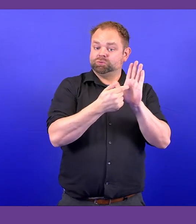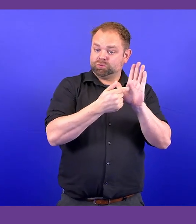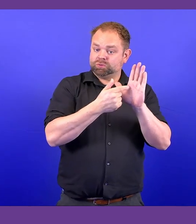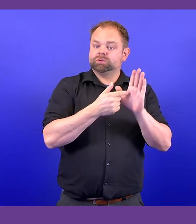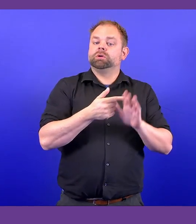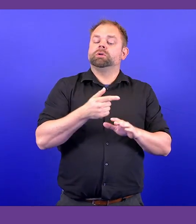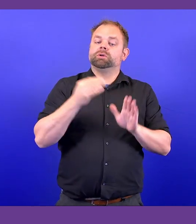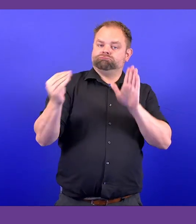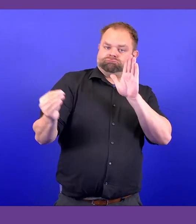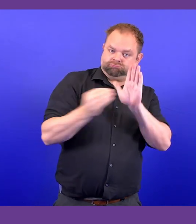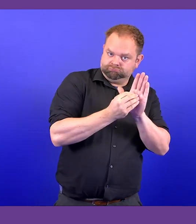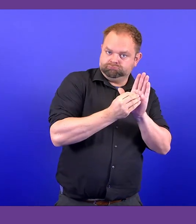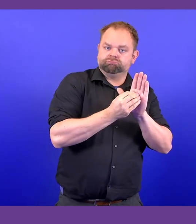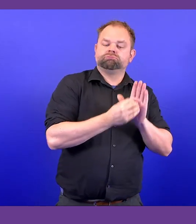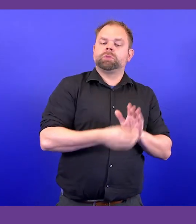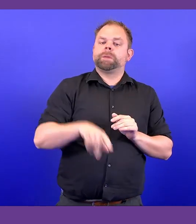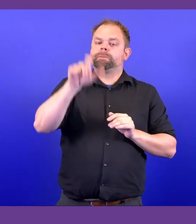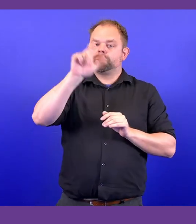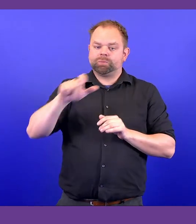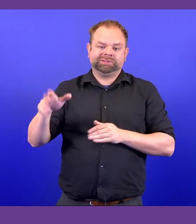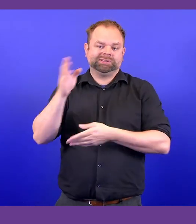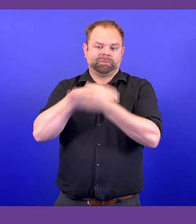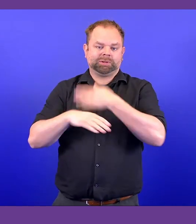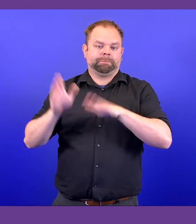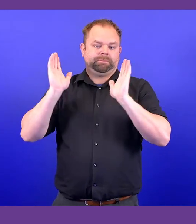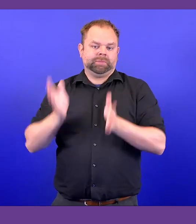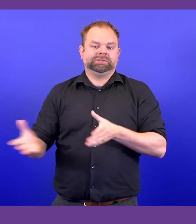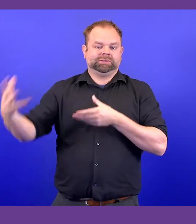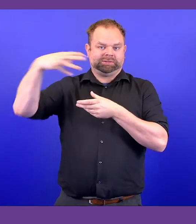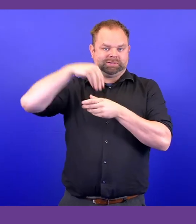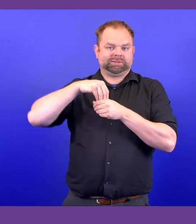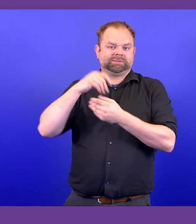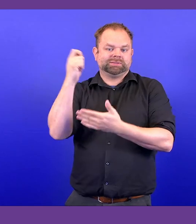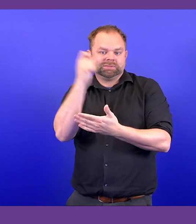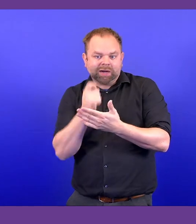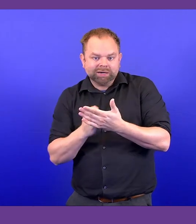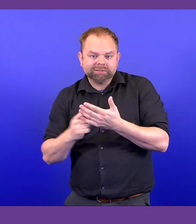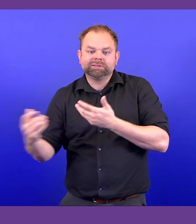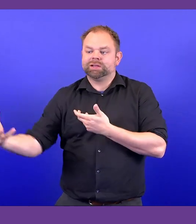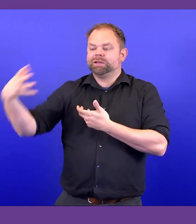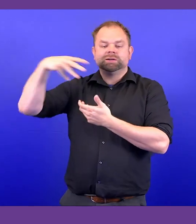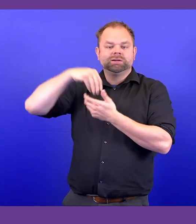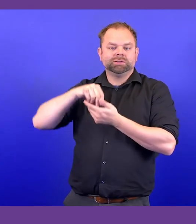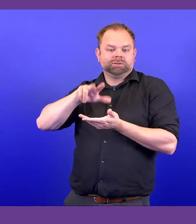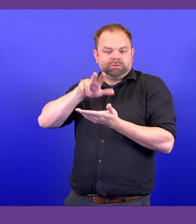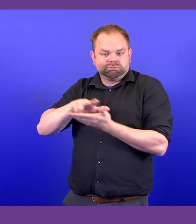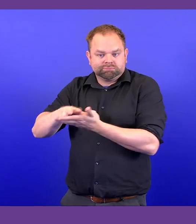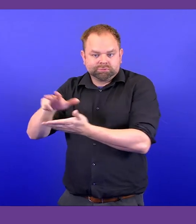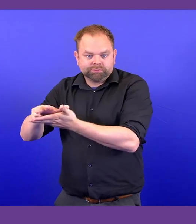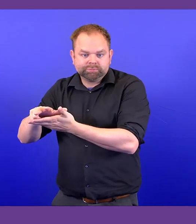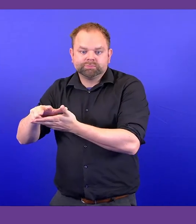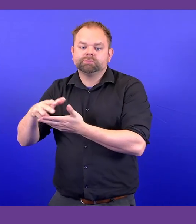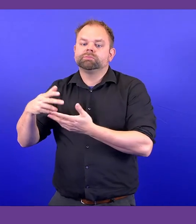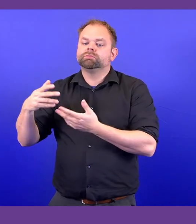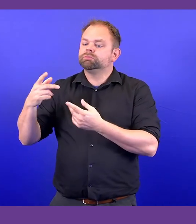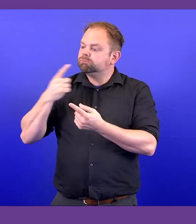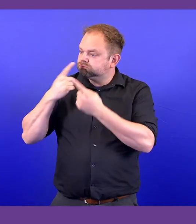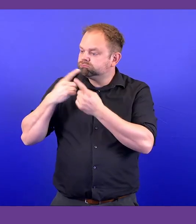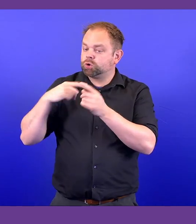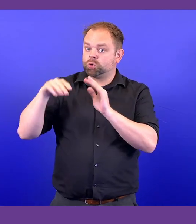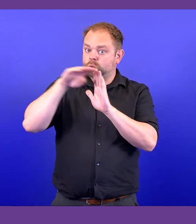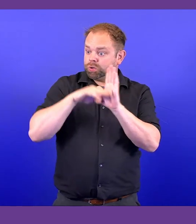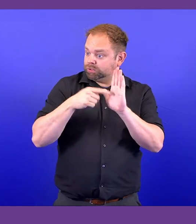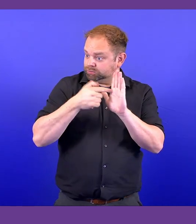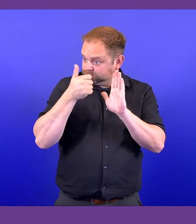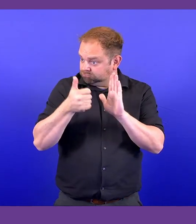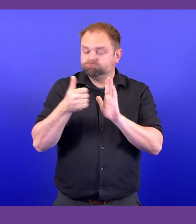on national level, when you have an EU directive that is transposed, again, organizations of persons with disabilities should be involved on